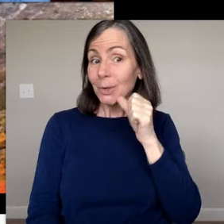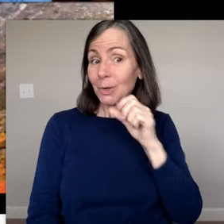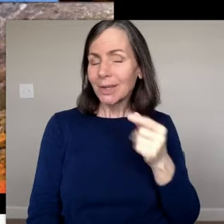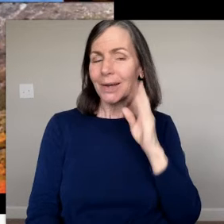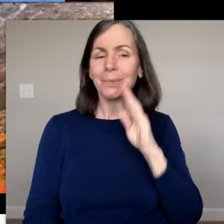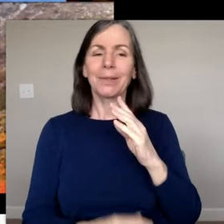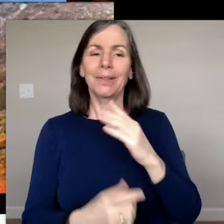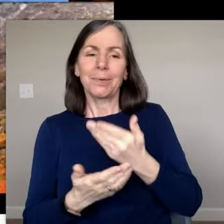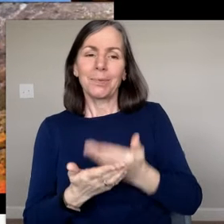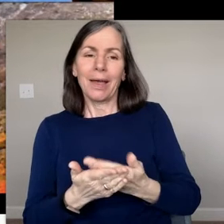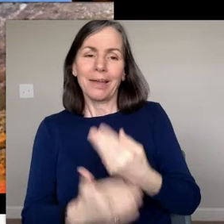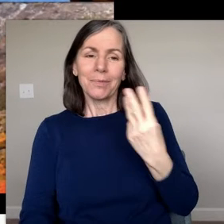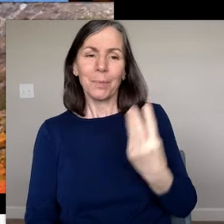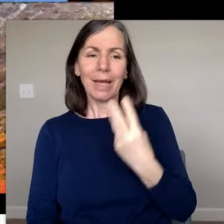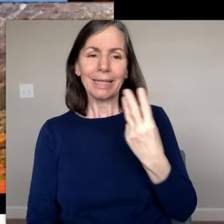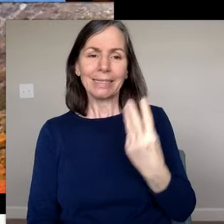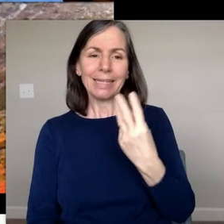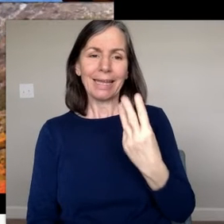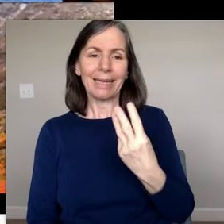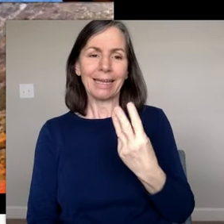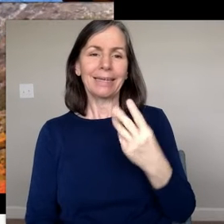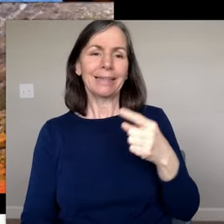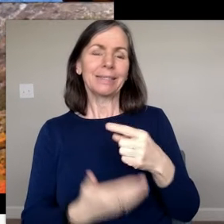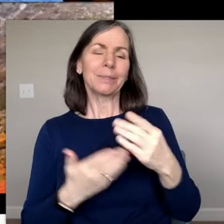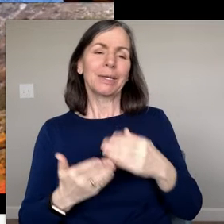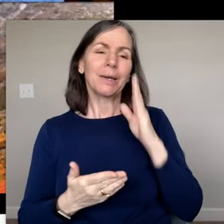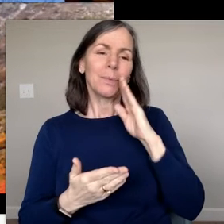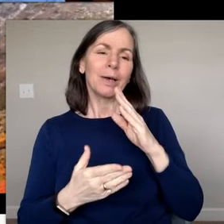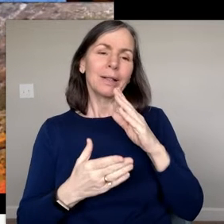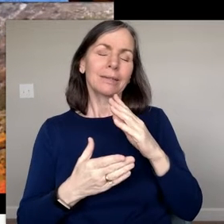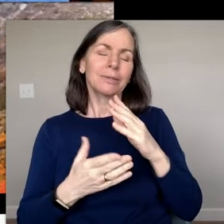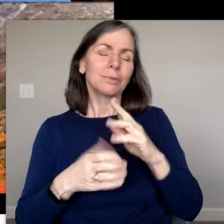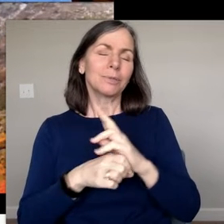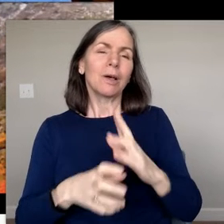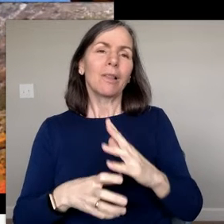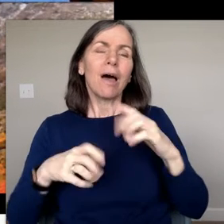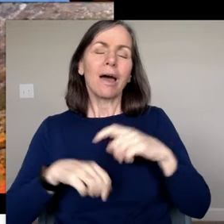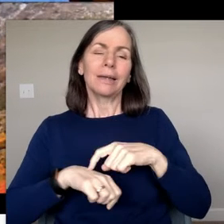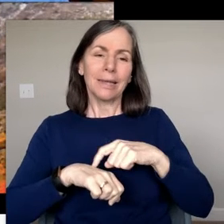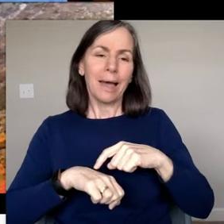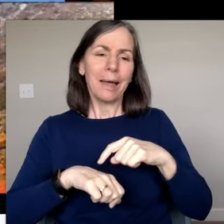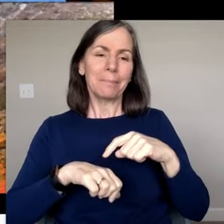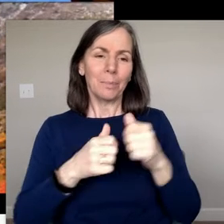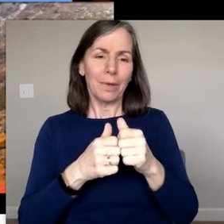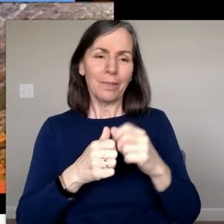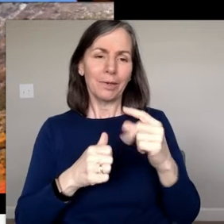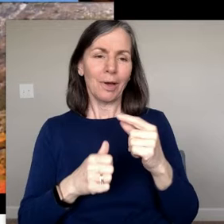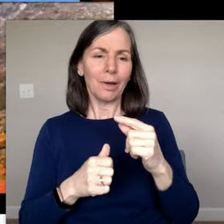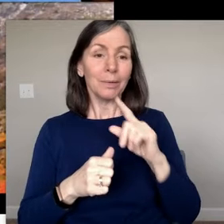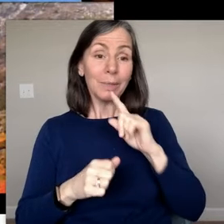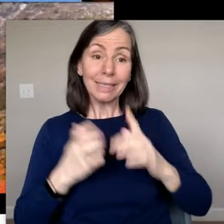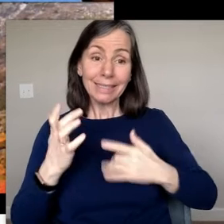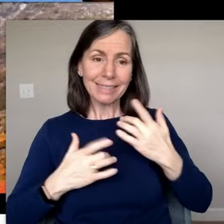we'll be spending lots of time with her this weekend. So very exciting because I've never had a dog before.